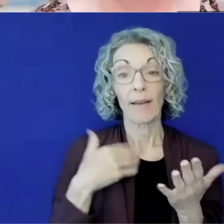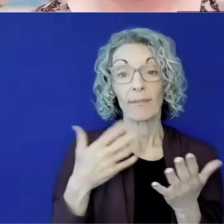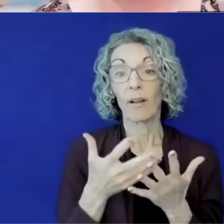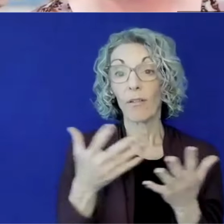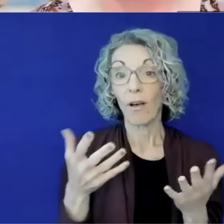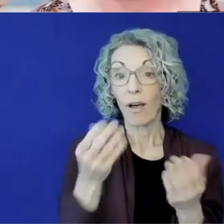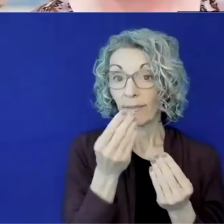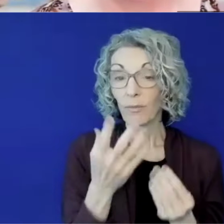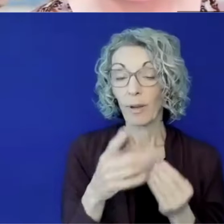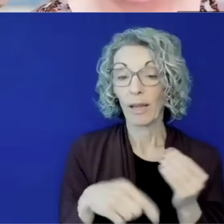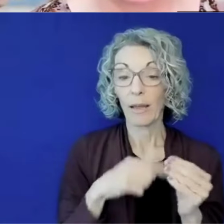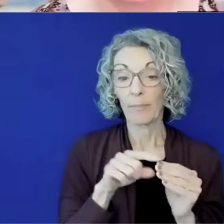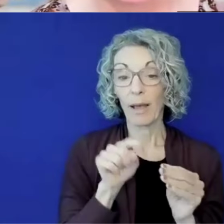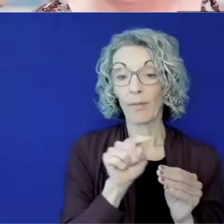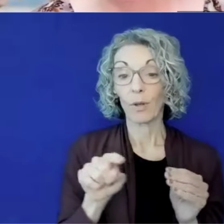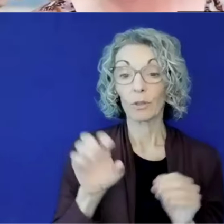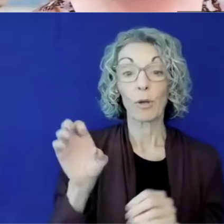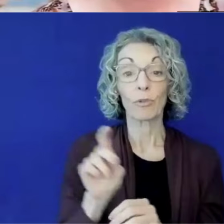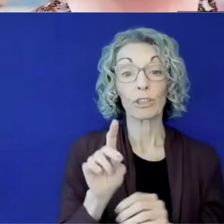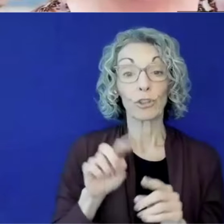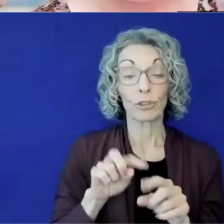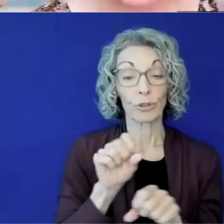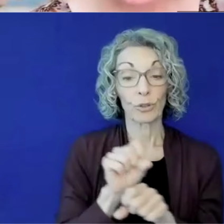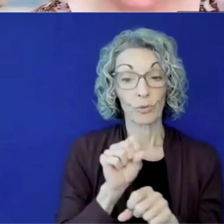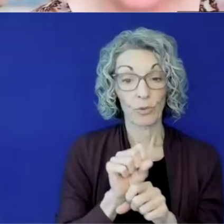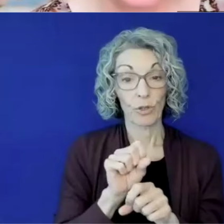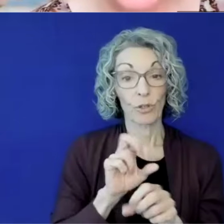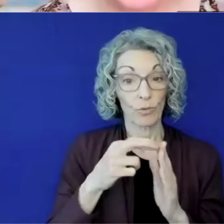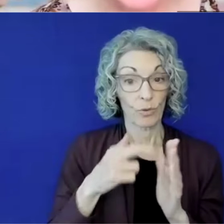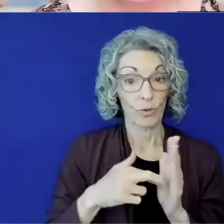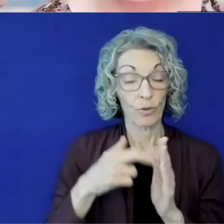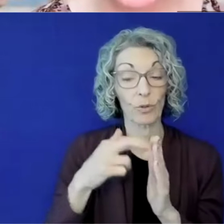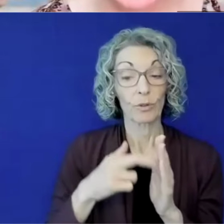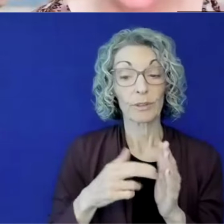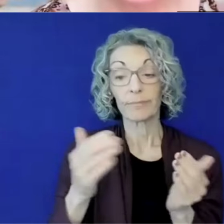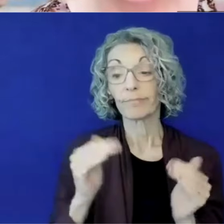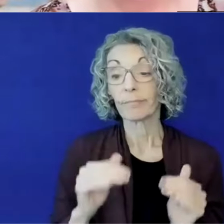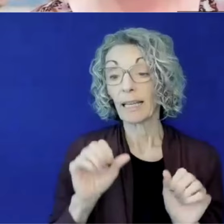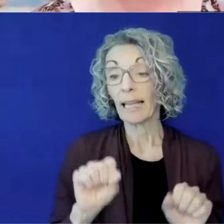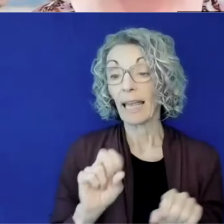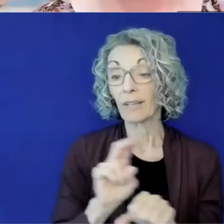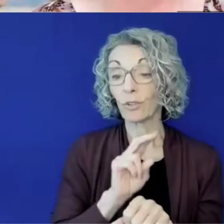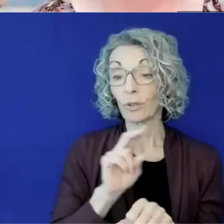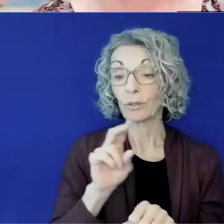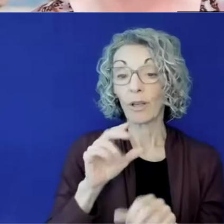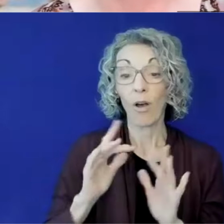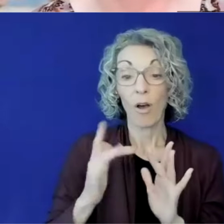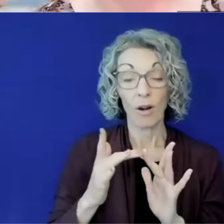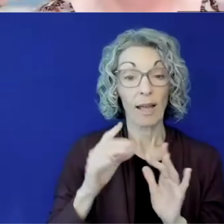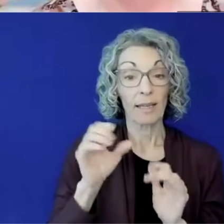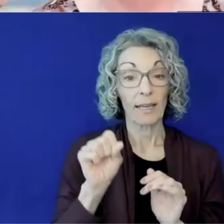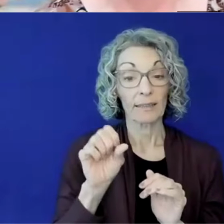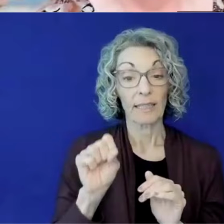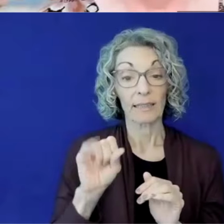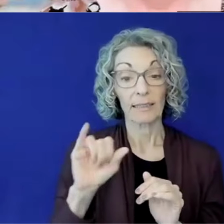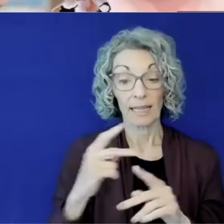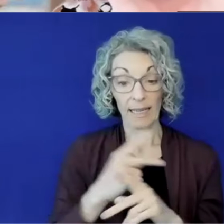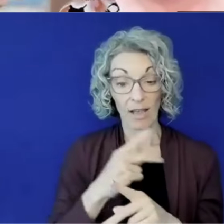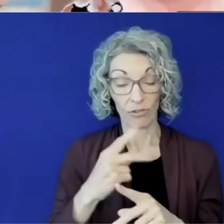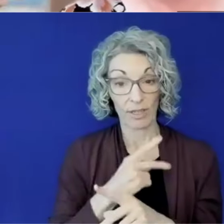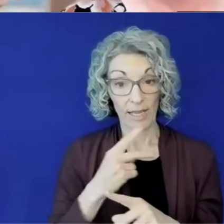information about these return to work rules. You could use that online SSI calculator to look at some different scenarios. You